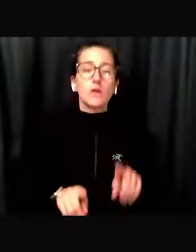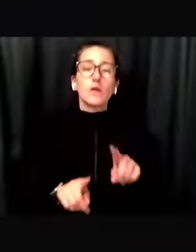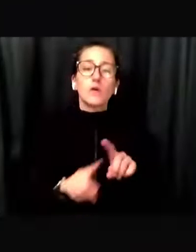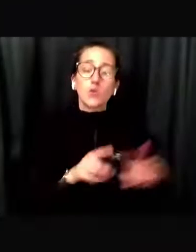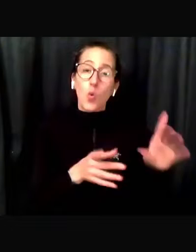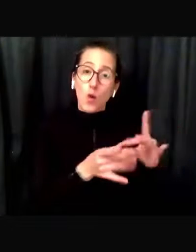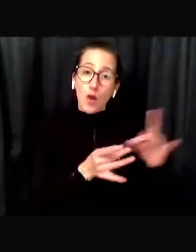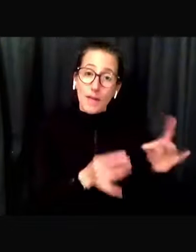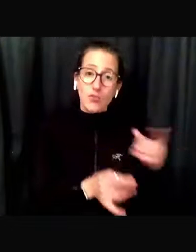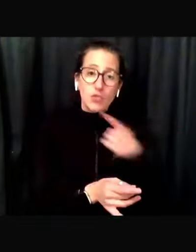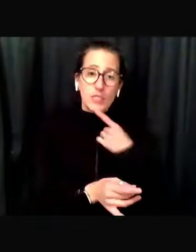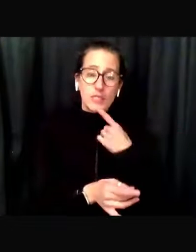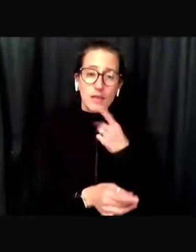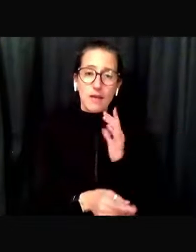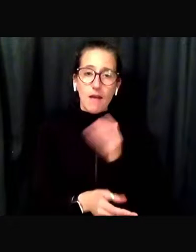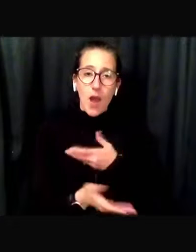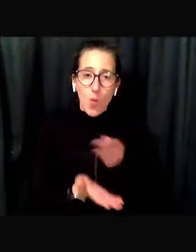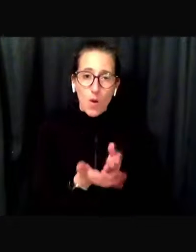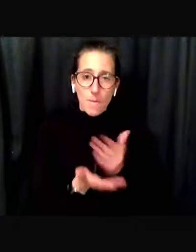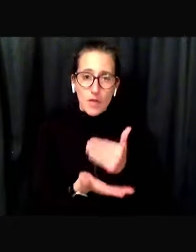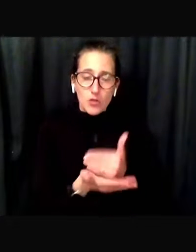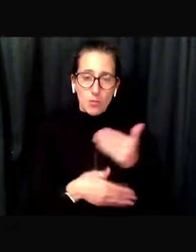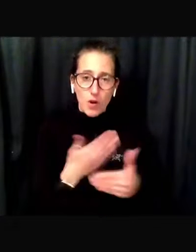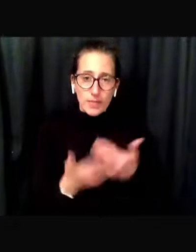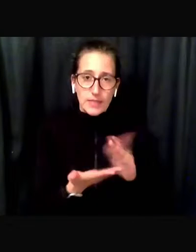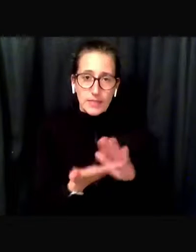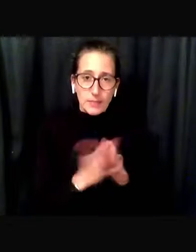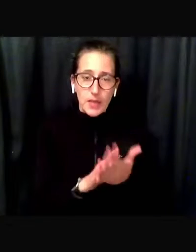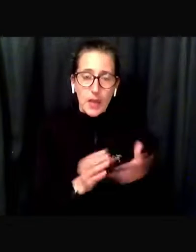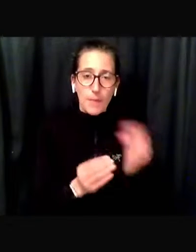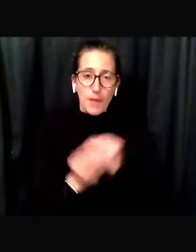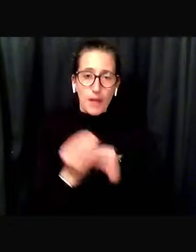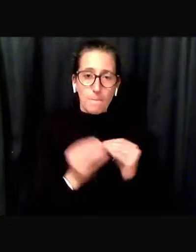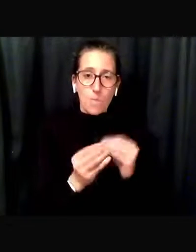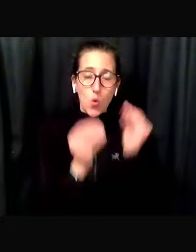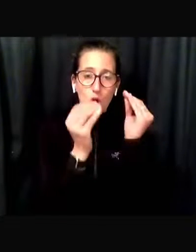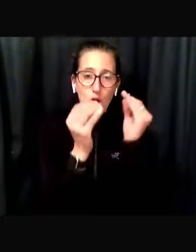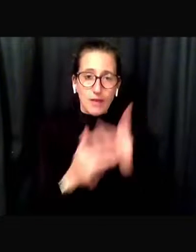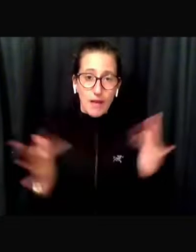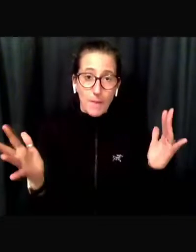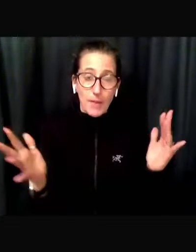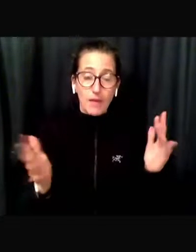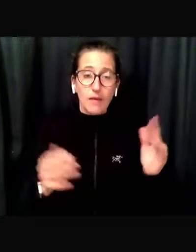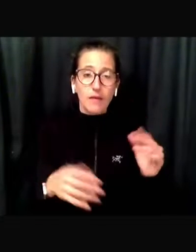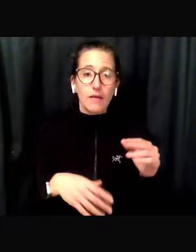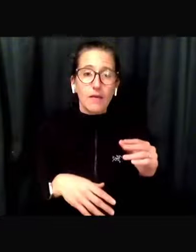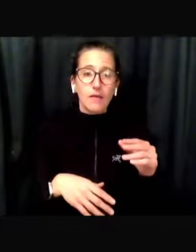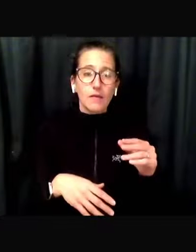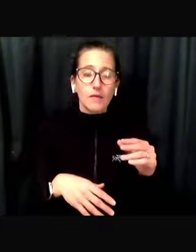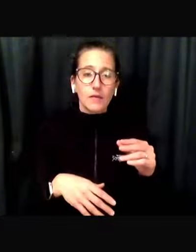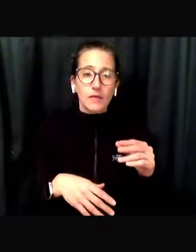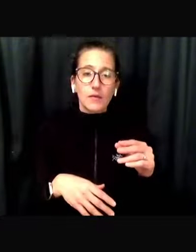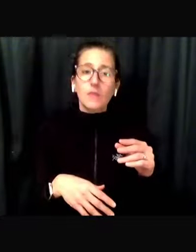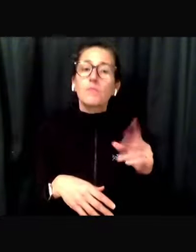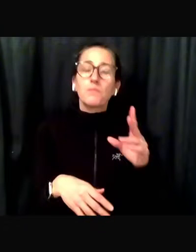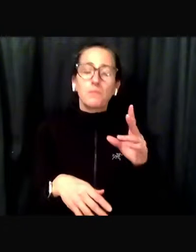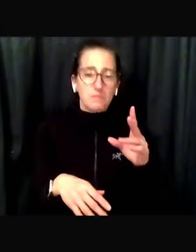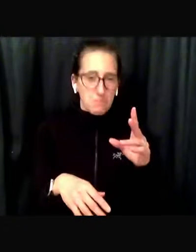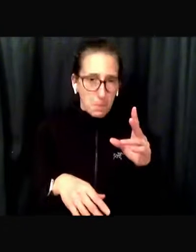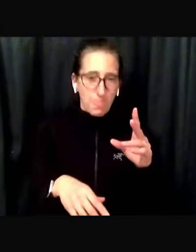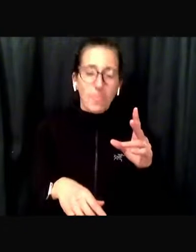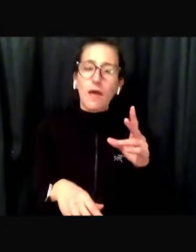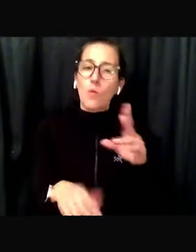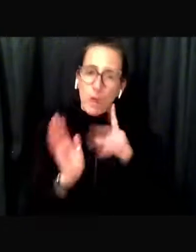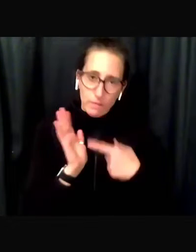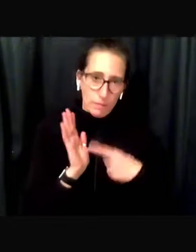more dynamic. It's consistent with what Commissioner Willie said and Chair Harrington. As evidenced here tonight, while we can't